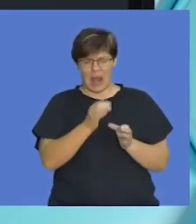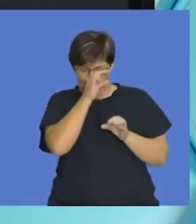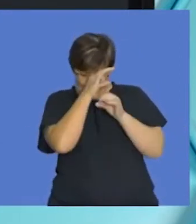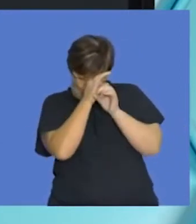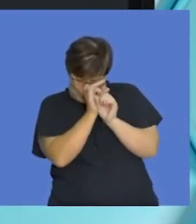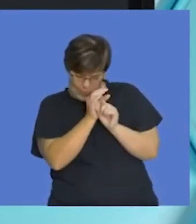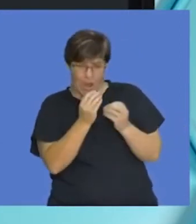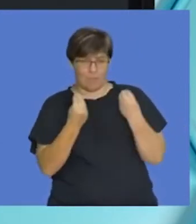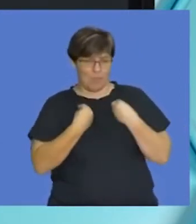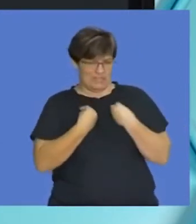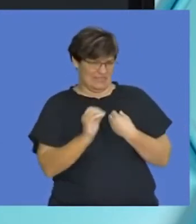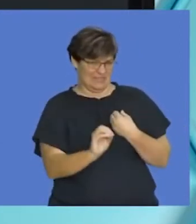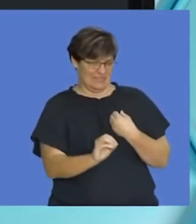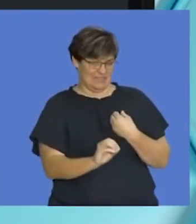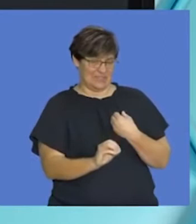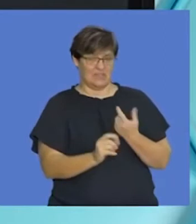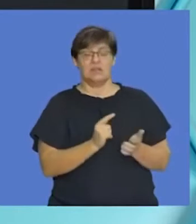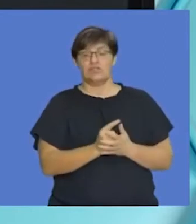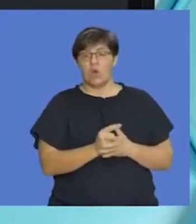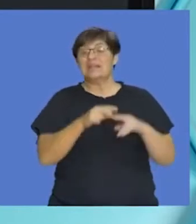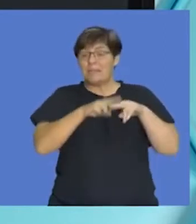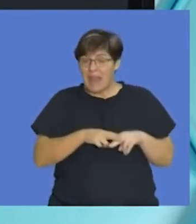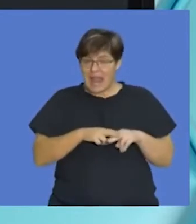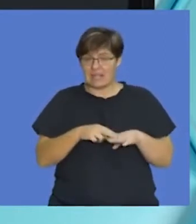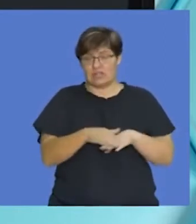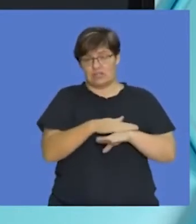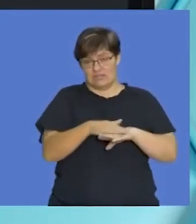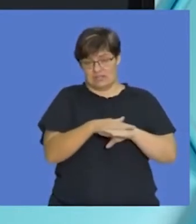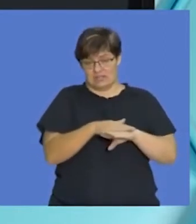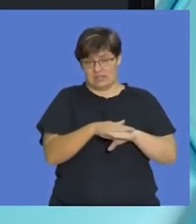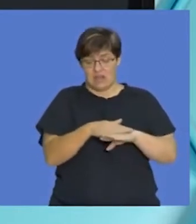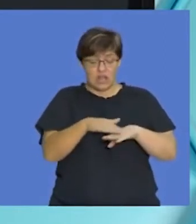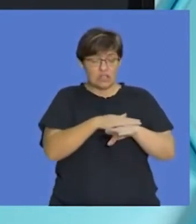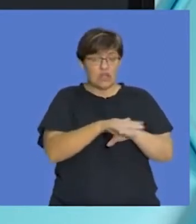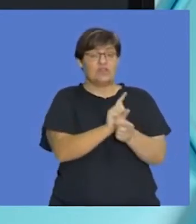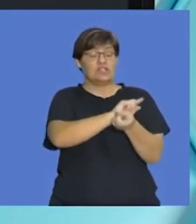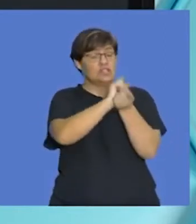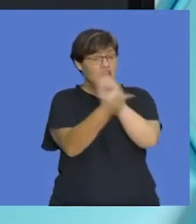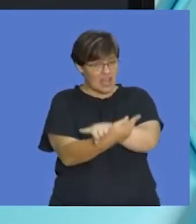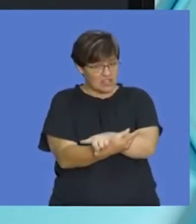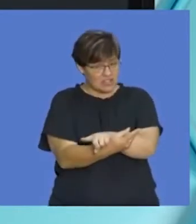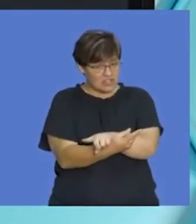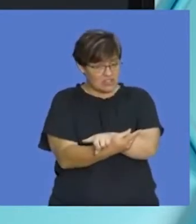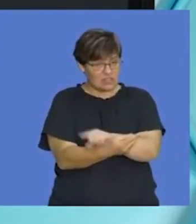because of their microscopic properties, okay? So it does depend on the surface. If we change the surface that an object